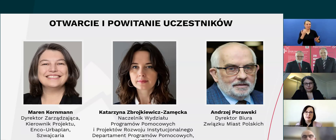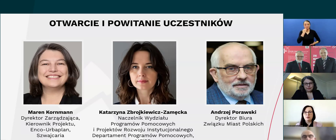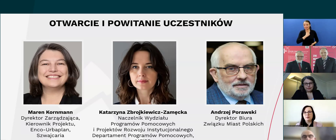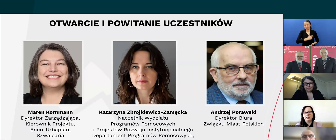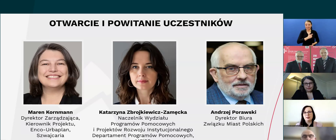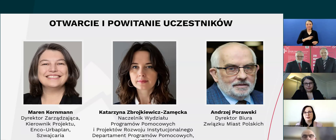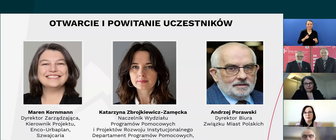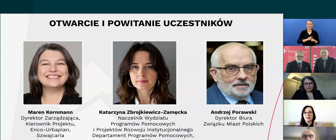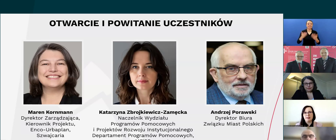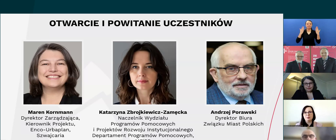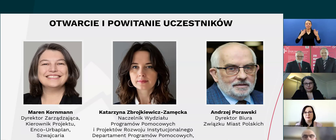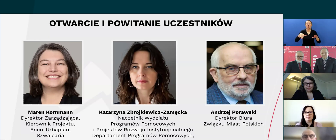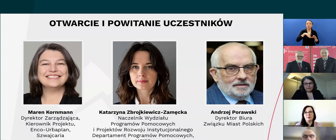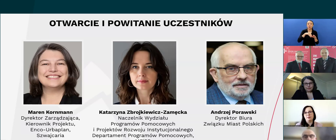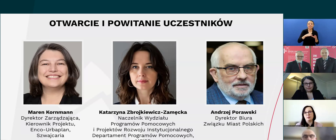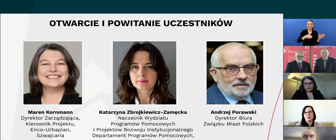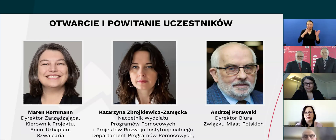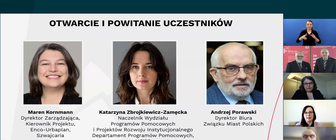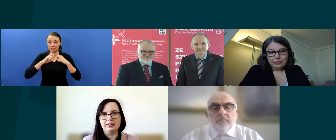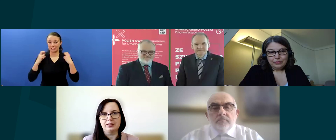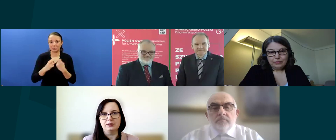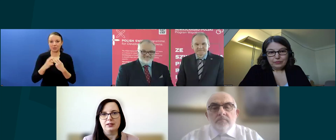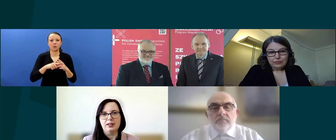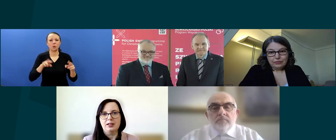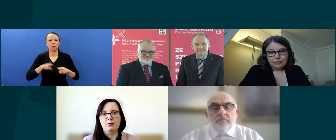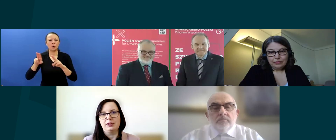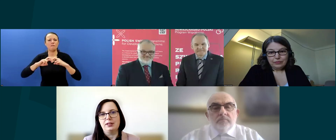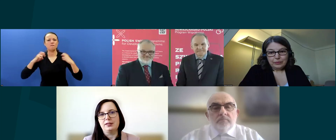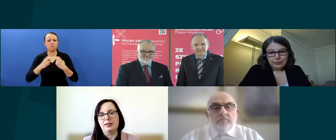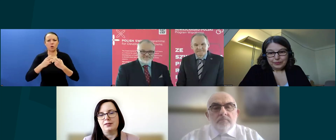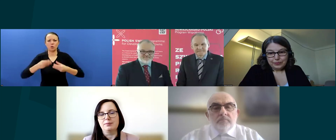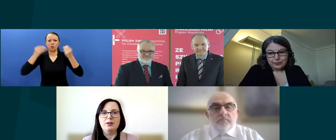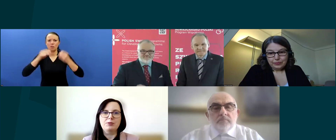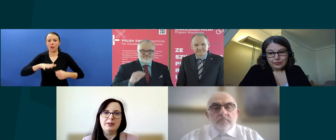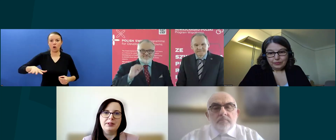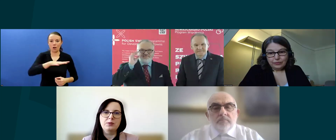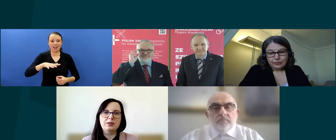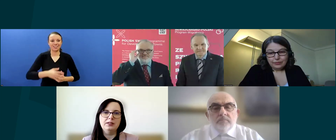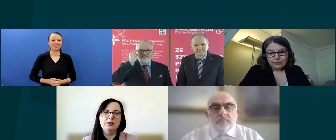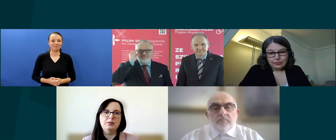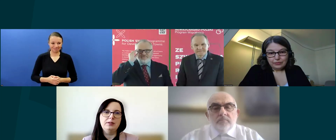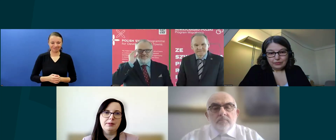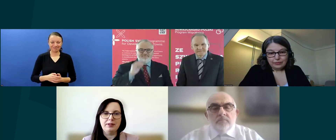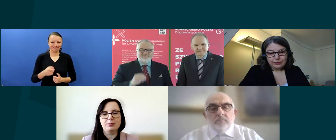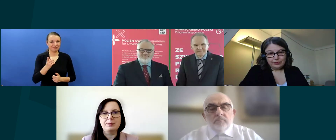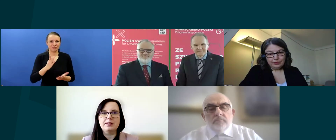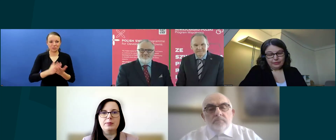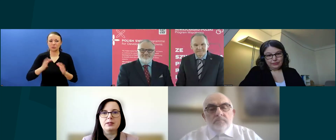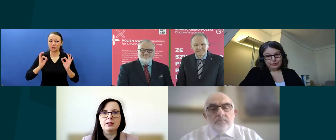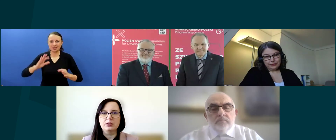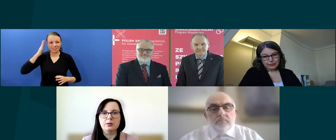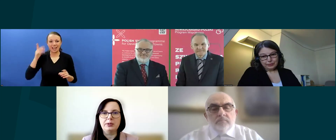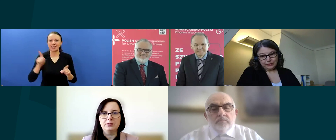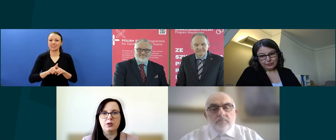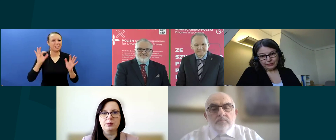Good morning. I'd like to welcome each and every one of you. I'd like to welcome all the participants in